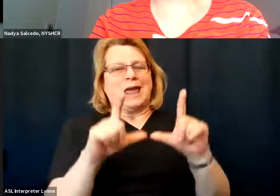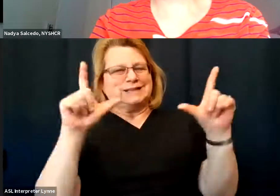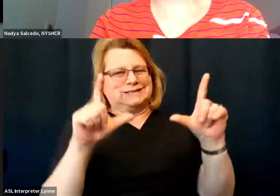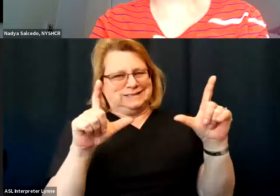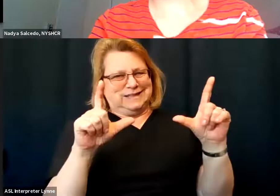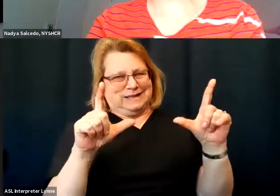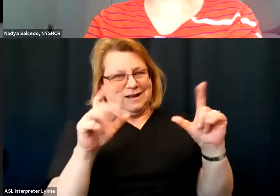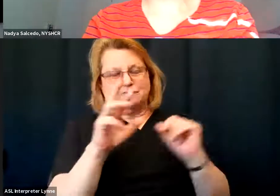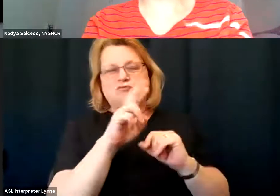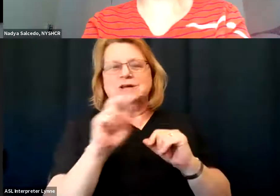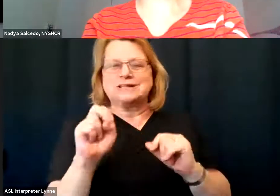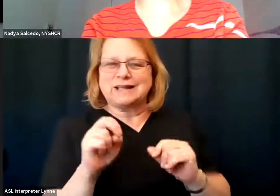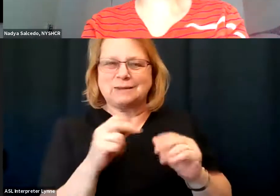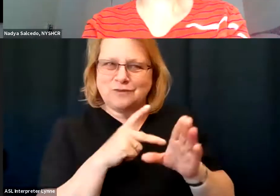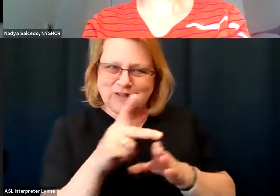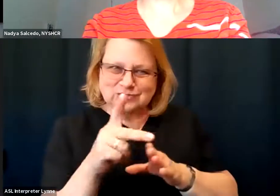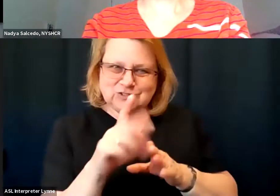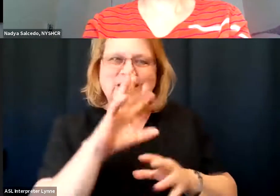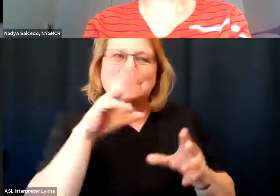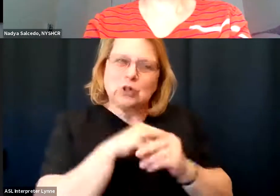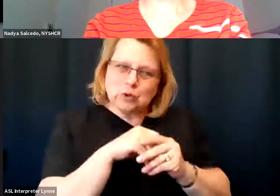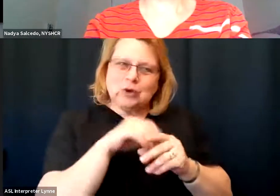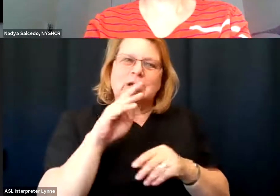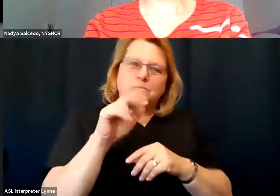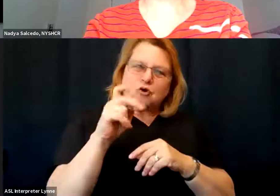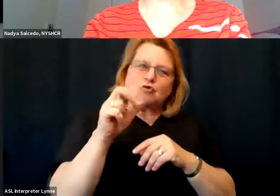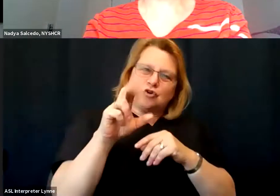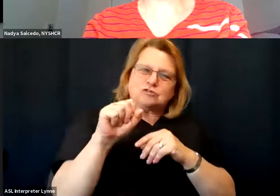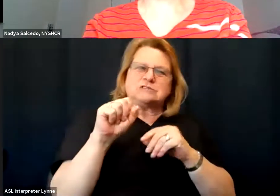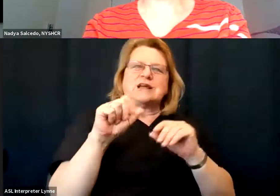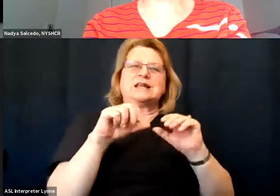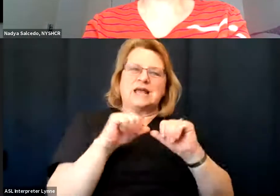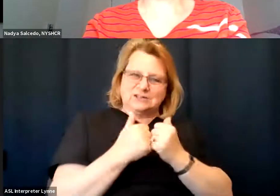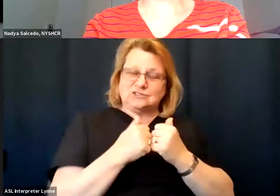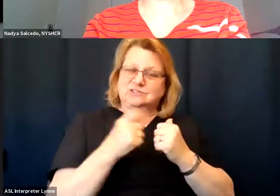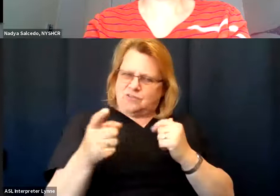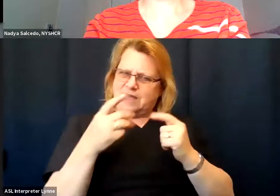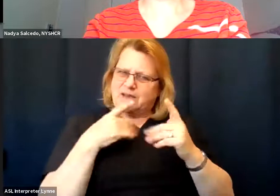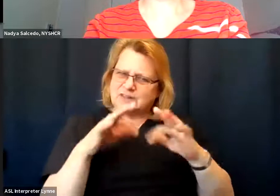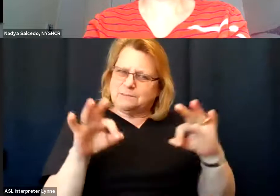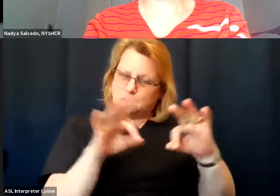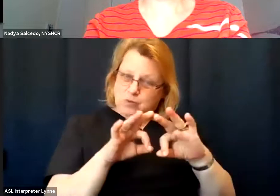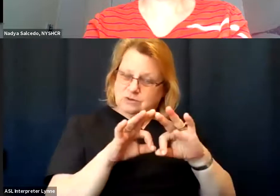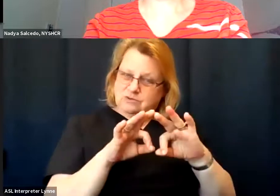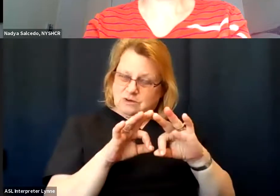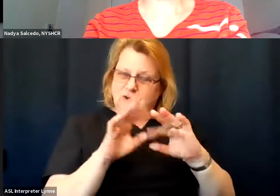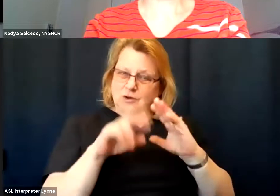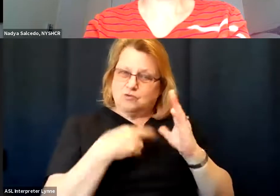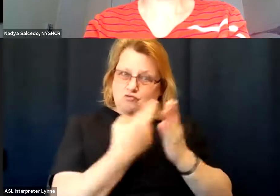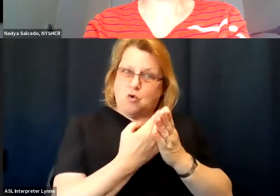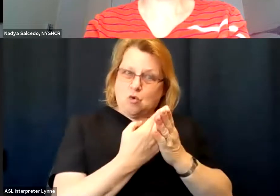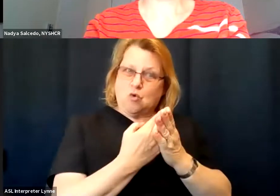regulation of real estate professionals, including brokers and agents. And so they play a really important role in this space